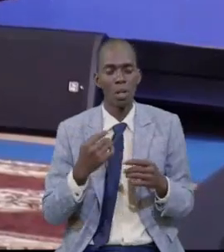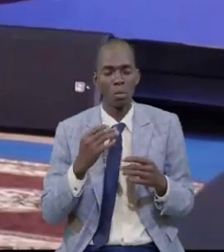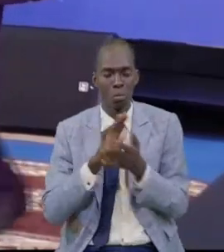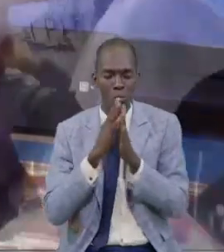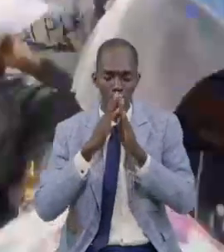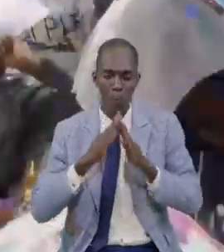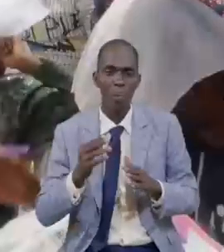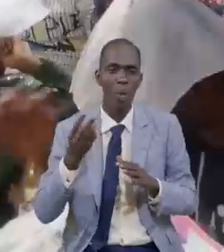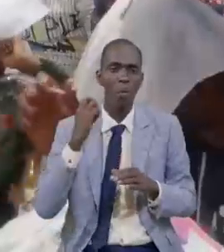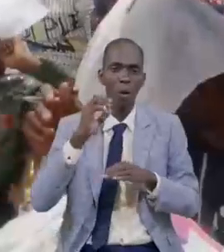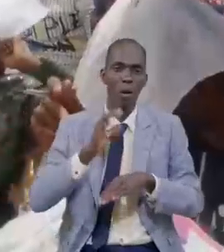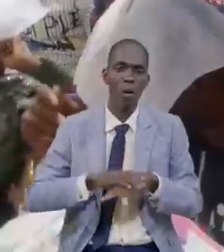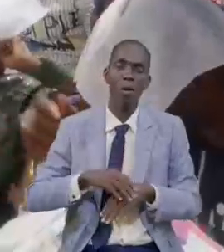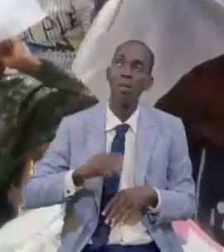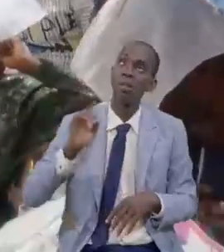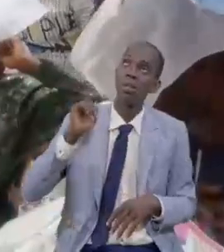his stripes,